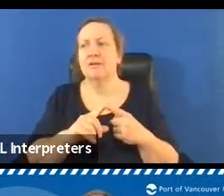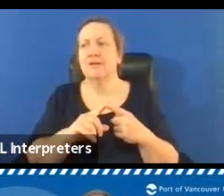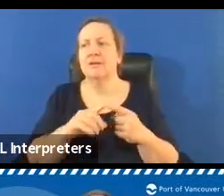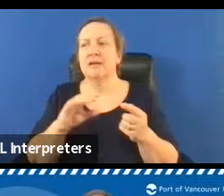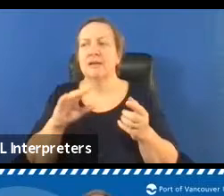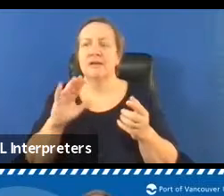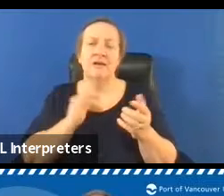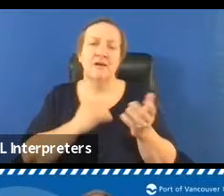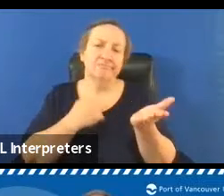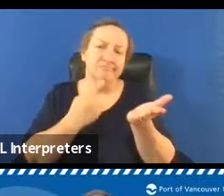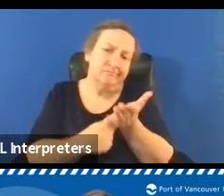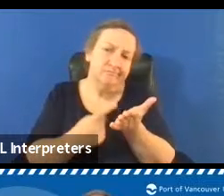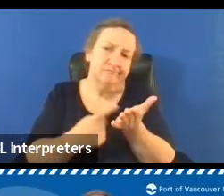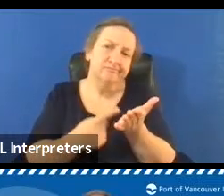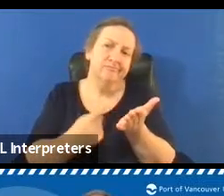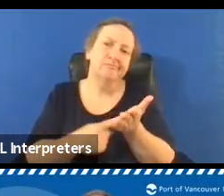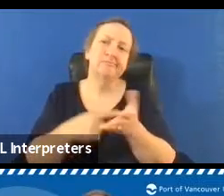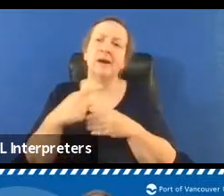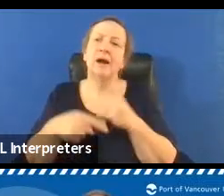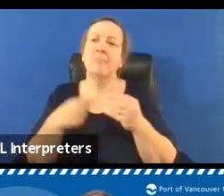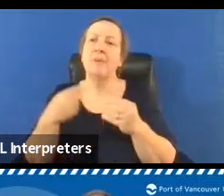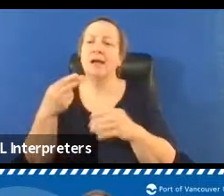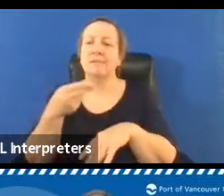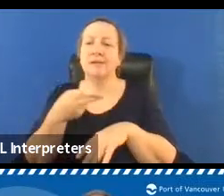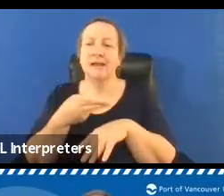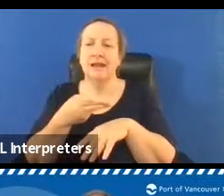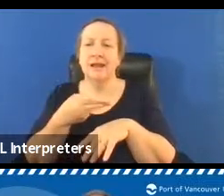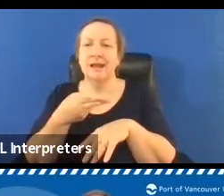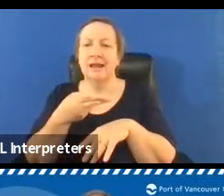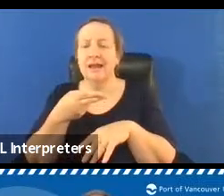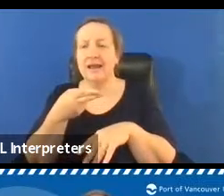conversations around Hayden Island,